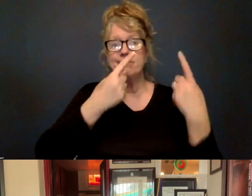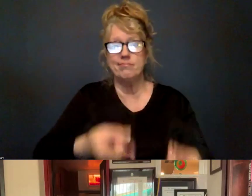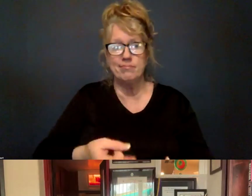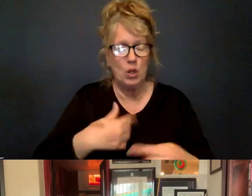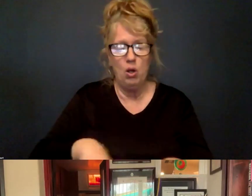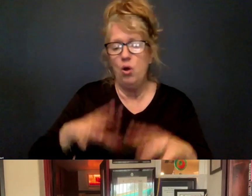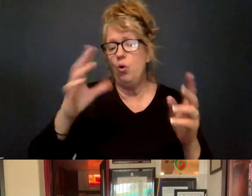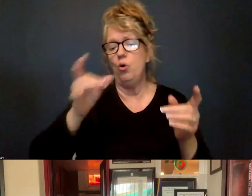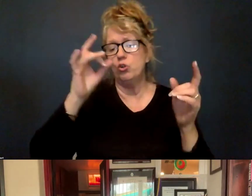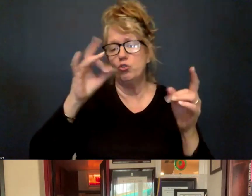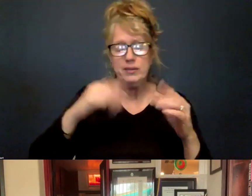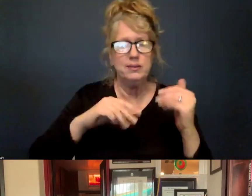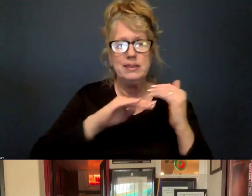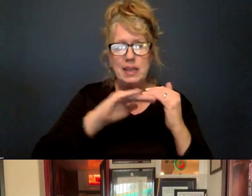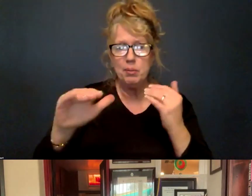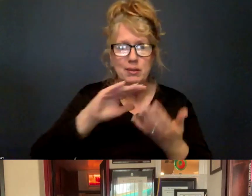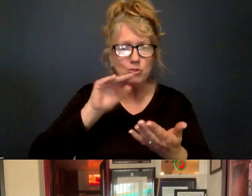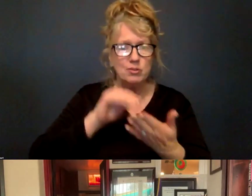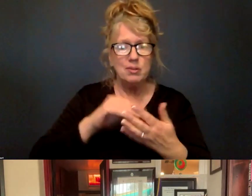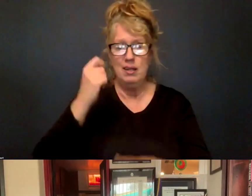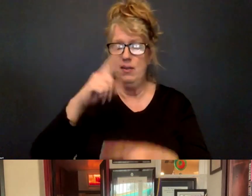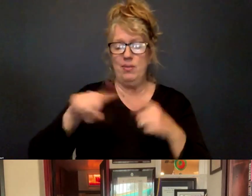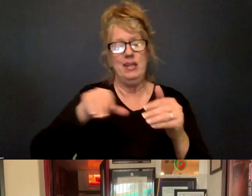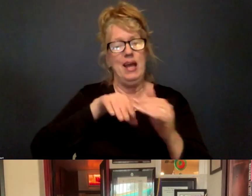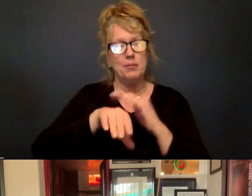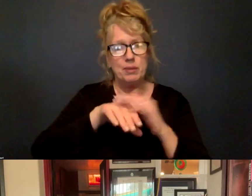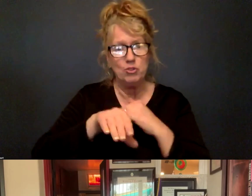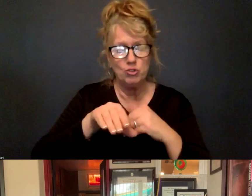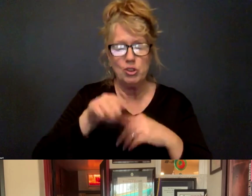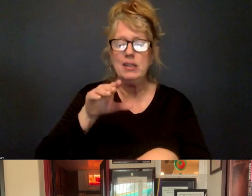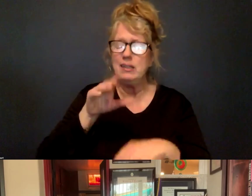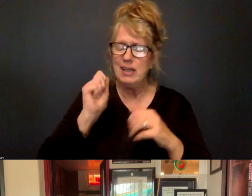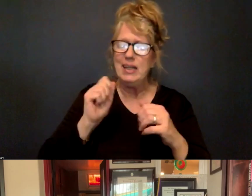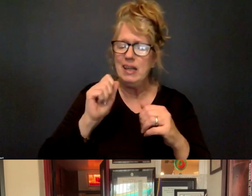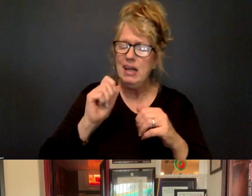crisis stabilization centers, the admission criteria is a construct. It's